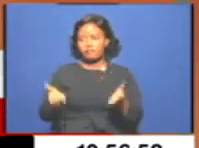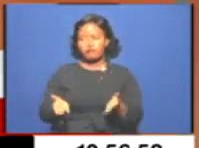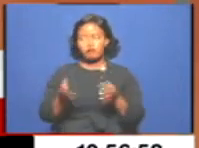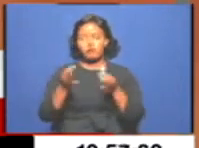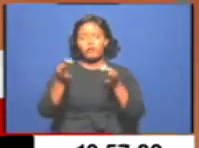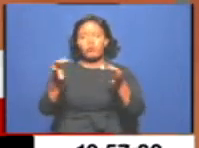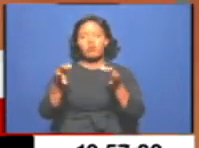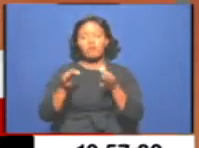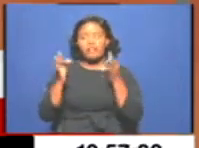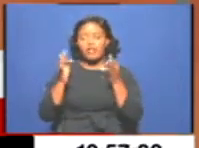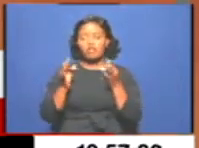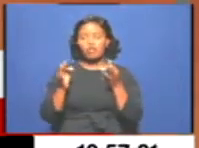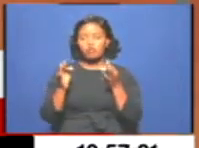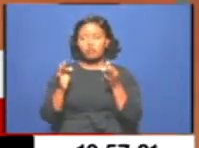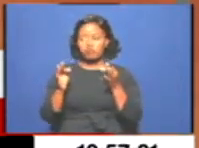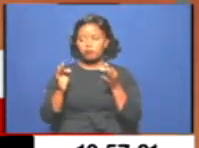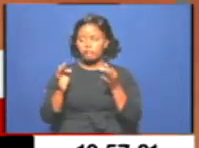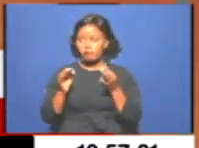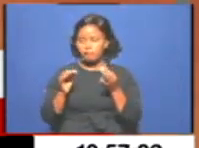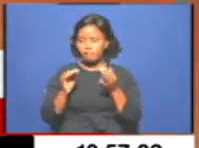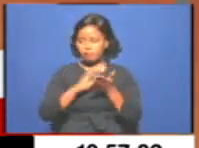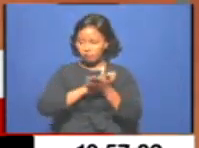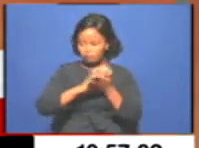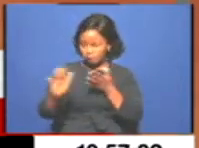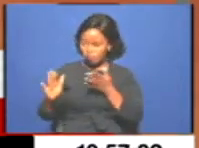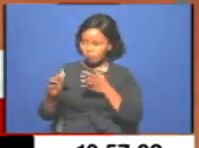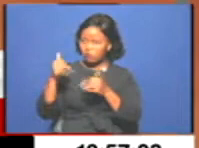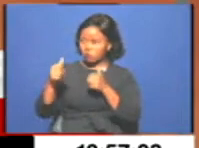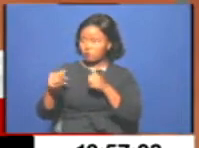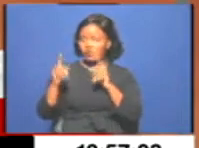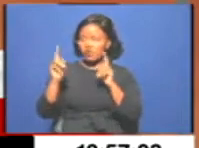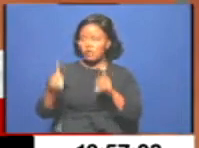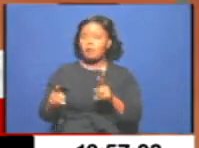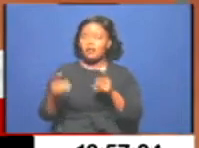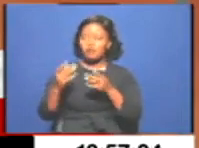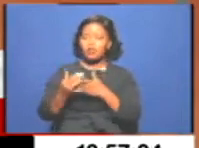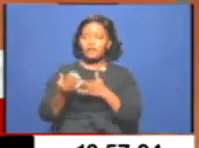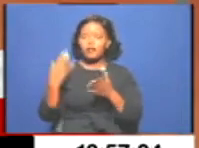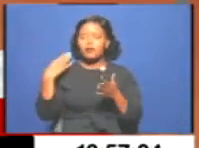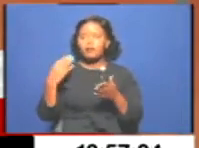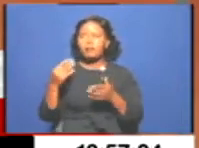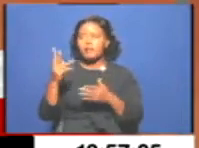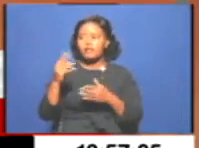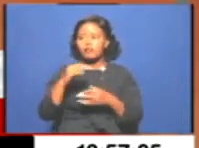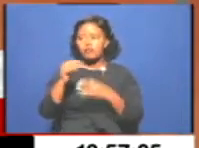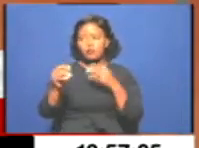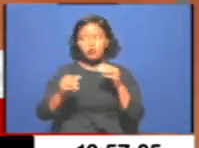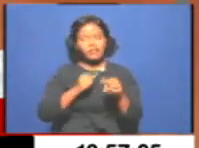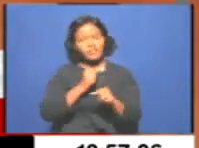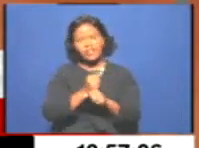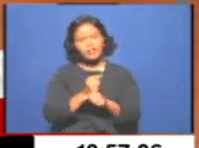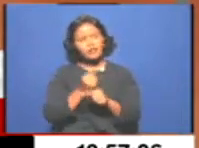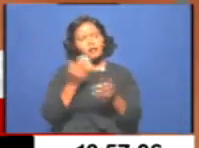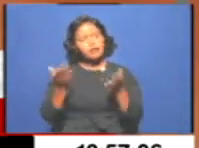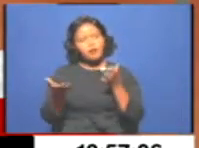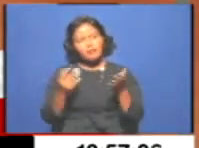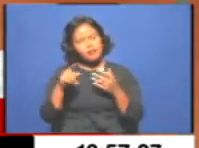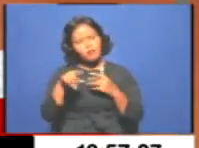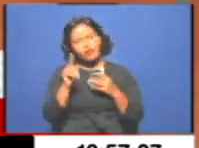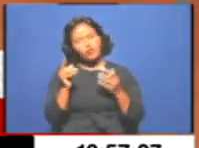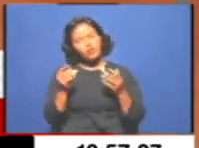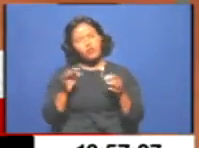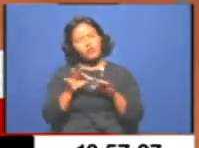had to happen in your, when over the past 4 years. You could just take us, give us a glimpse of